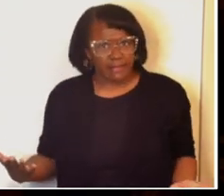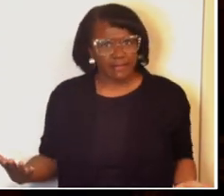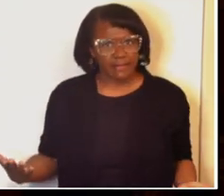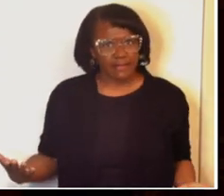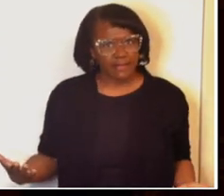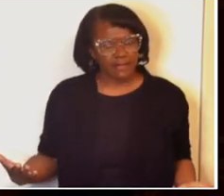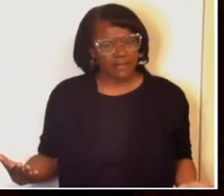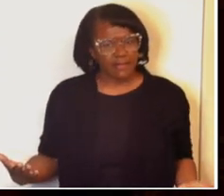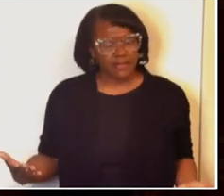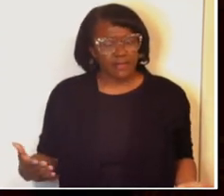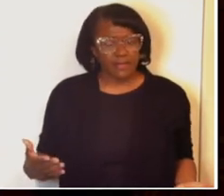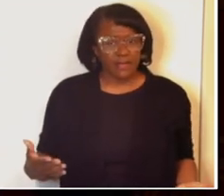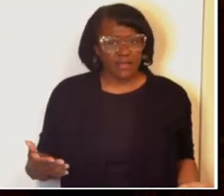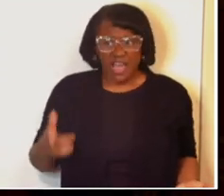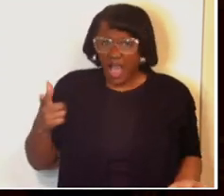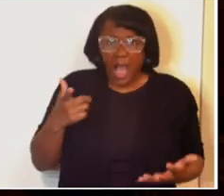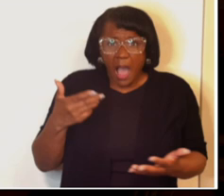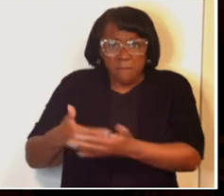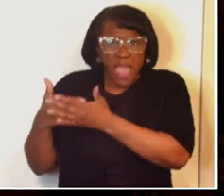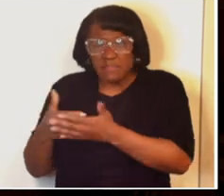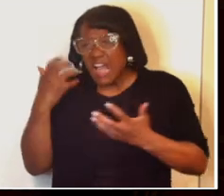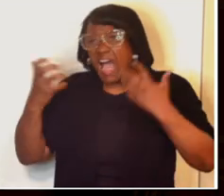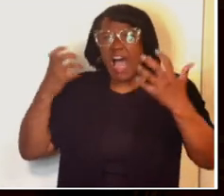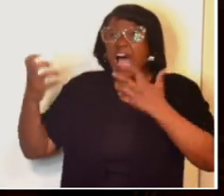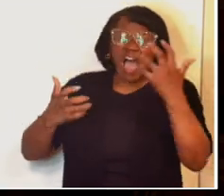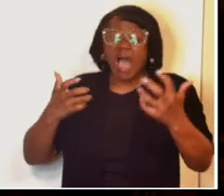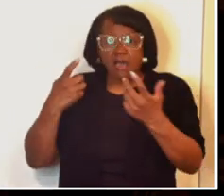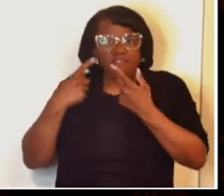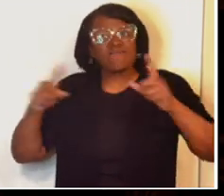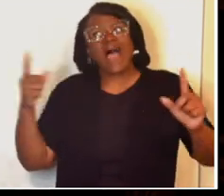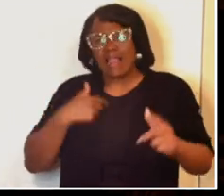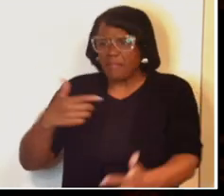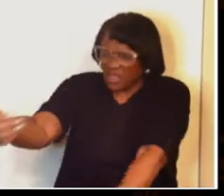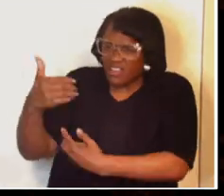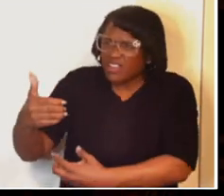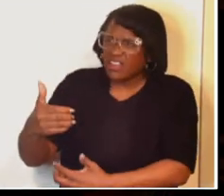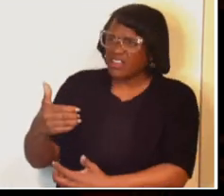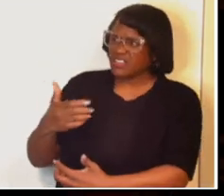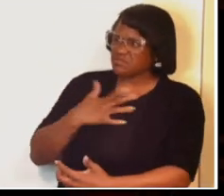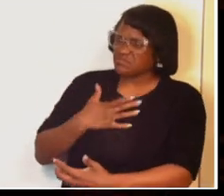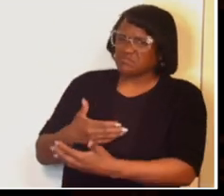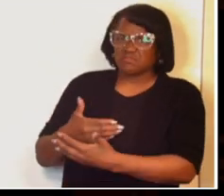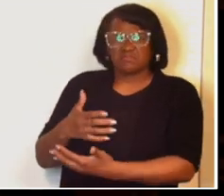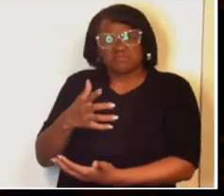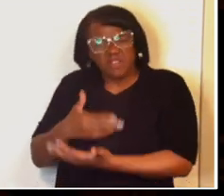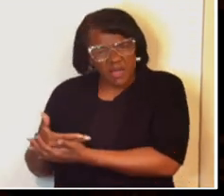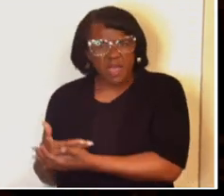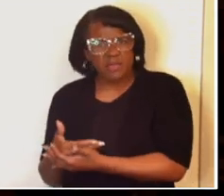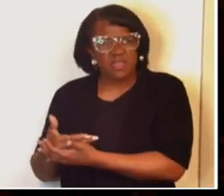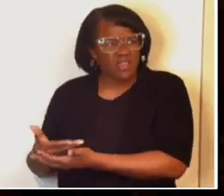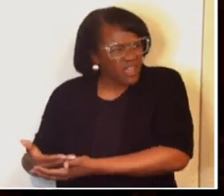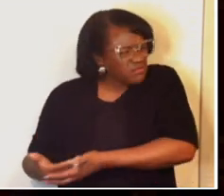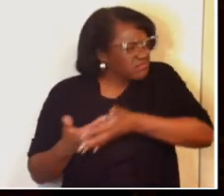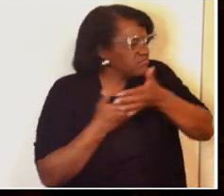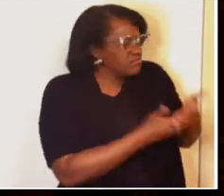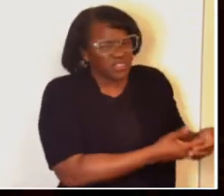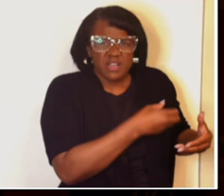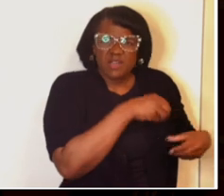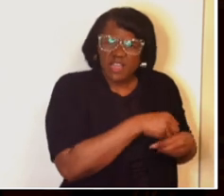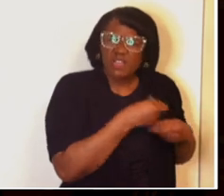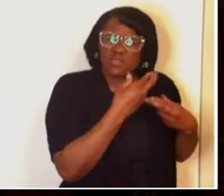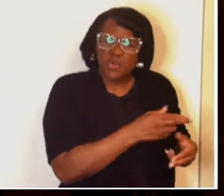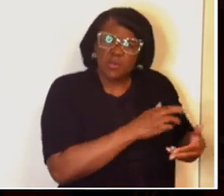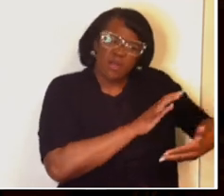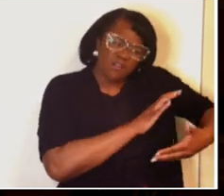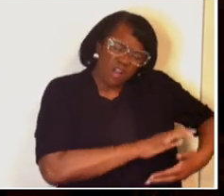top of his lungs. Finally, I pry him from her vice grip, take him back in the room, and calm him down. When I come back,